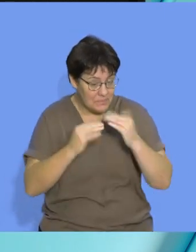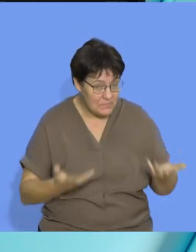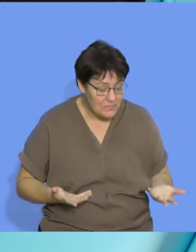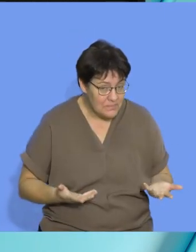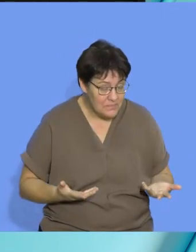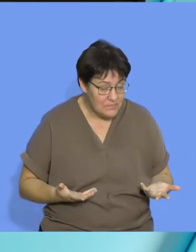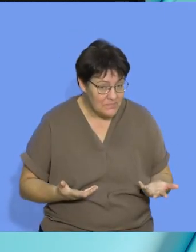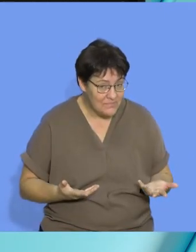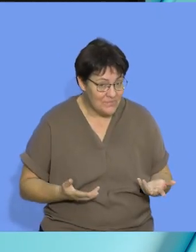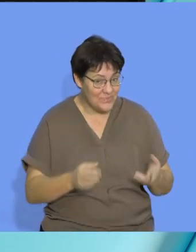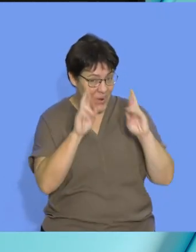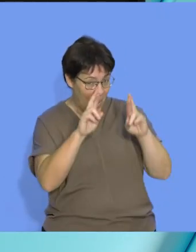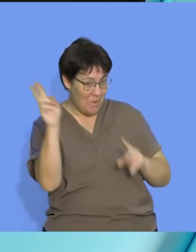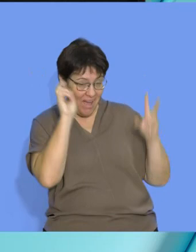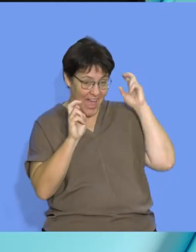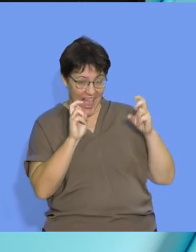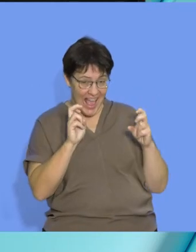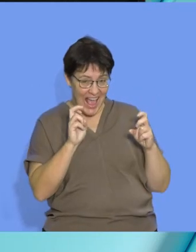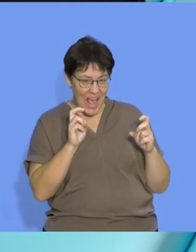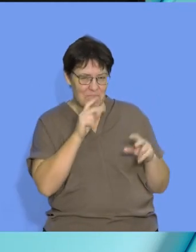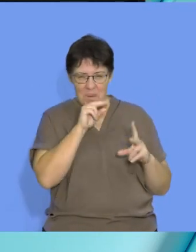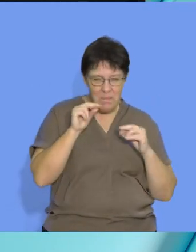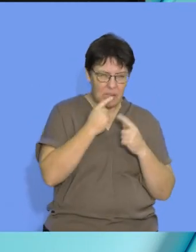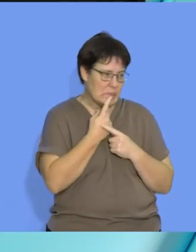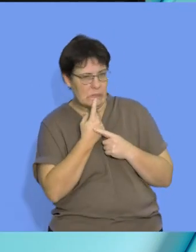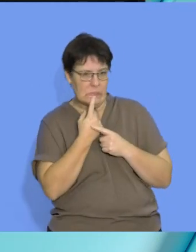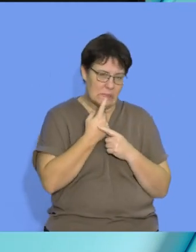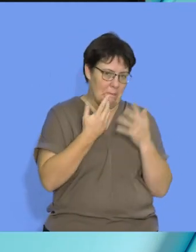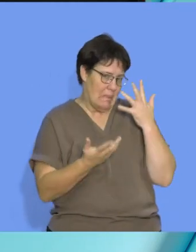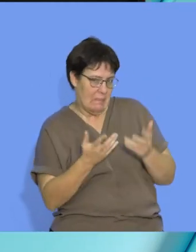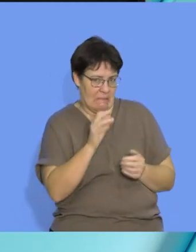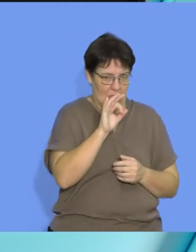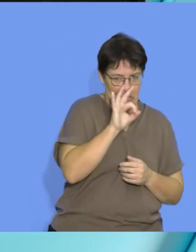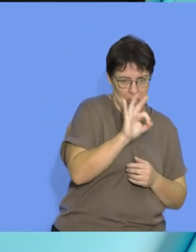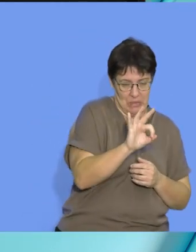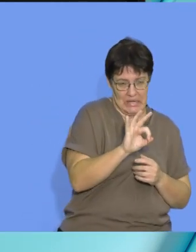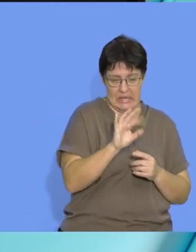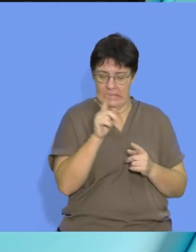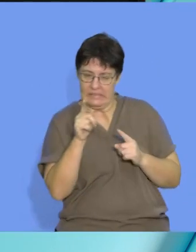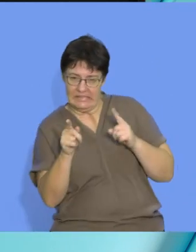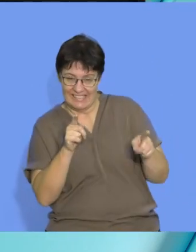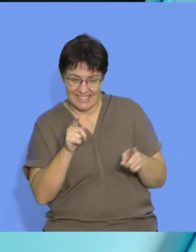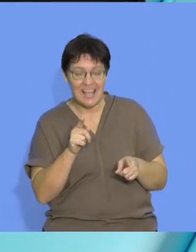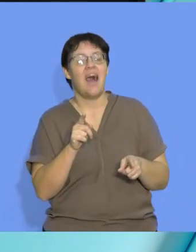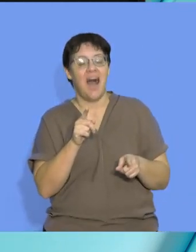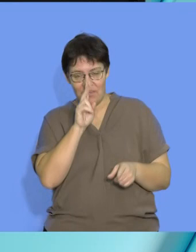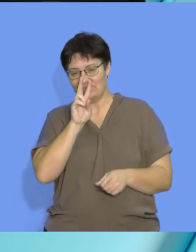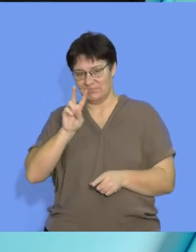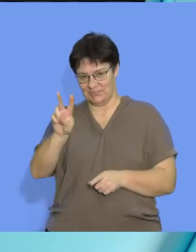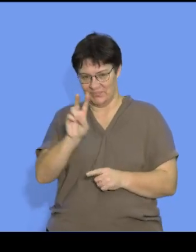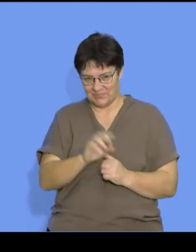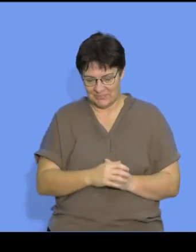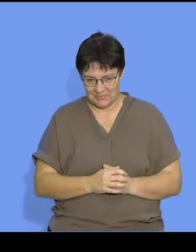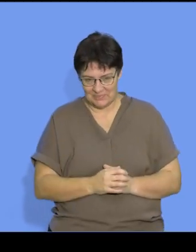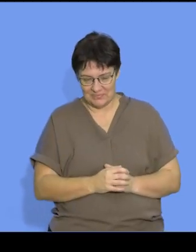Okay, I'm hoping that I'm hearing some mumblings of maybe a 3 being thrown around. Let's have a look at the board.